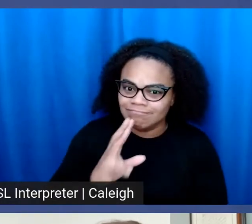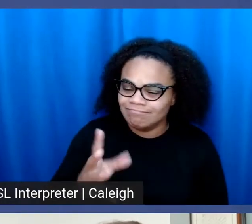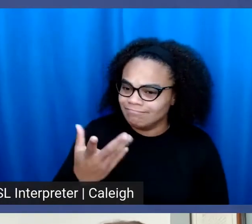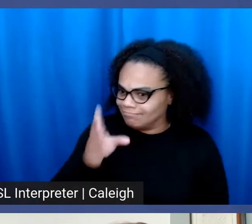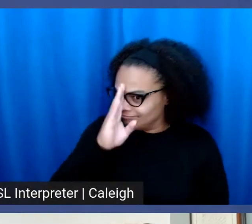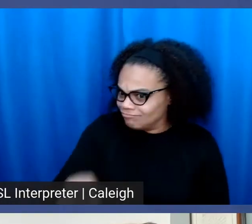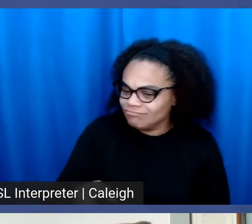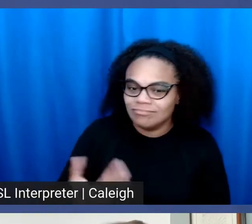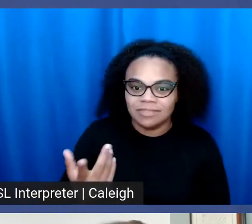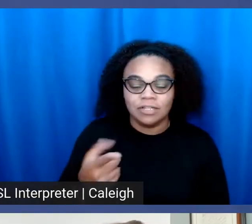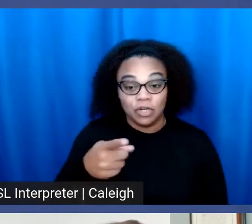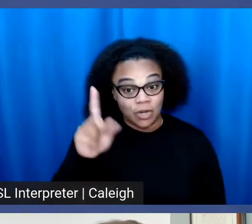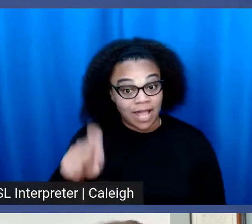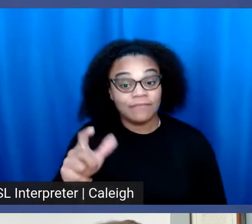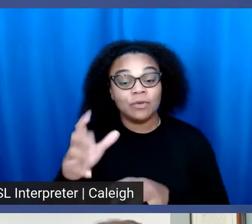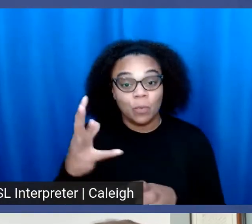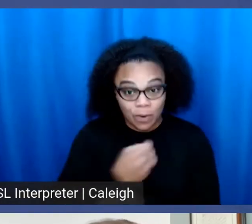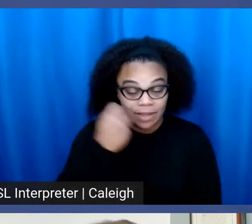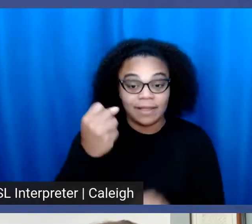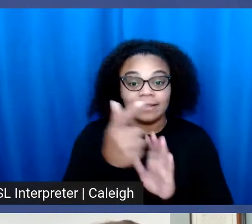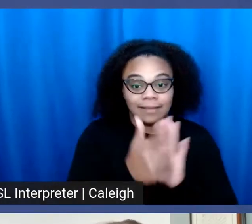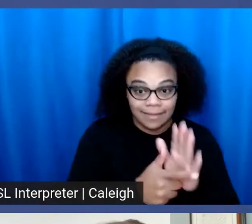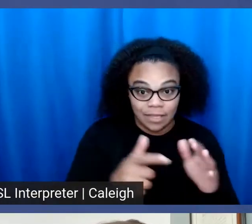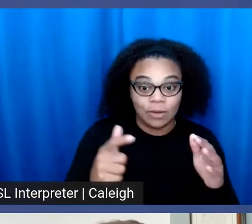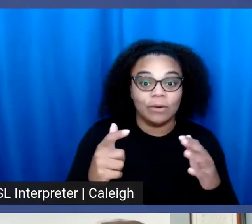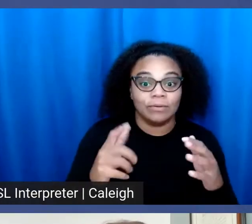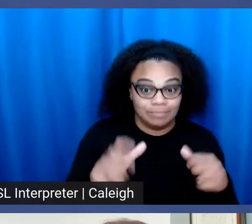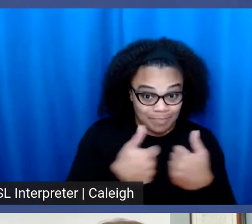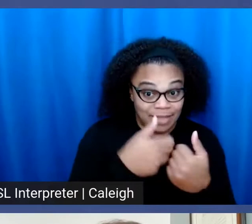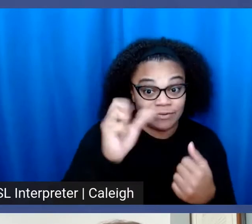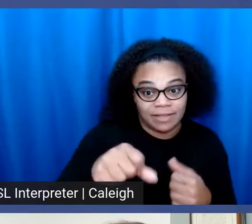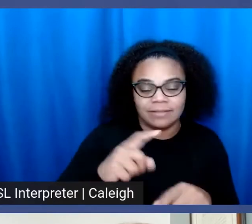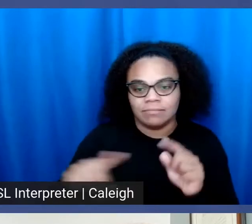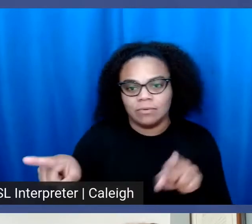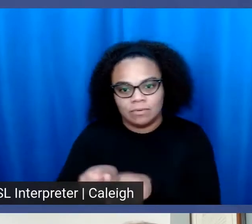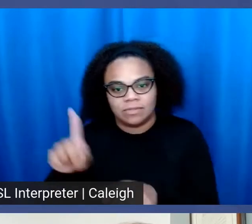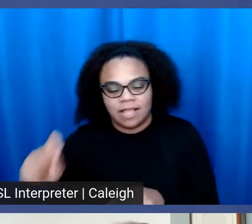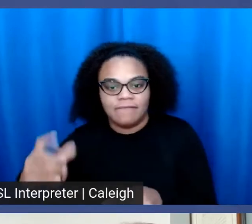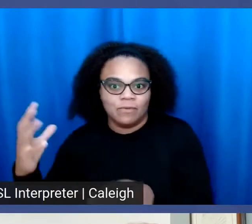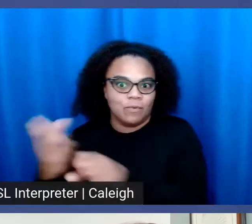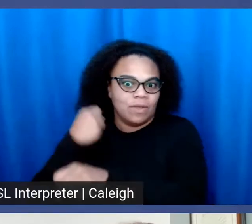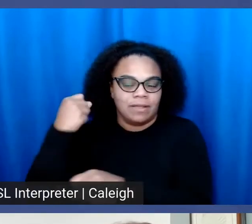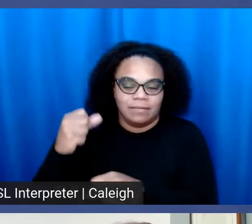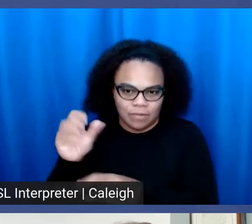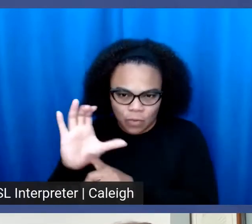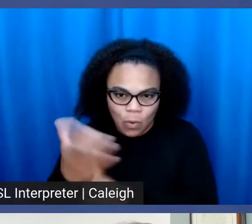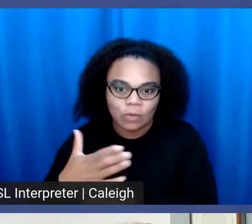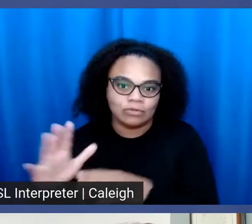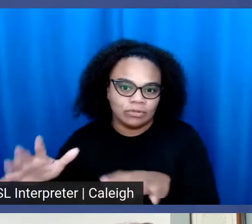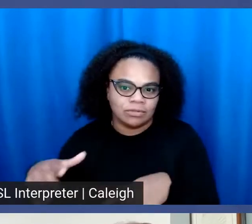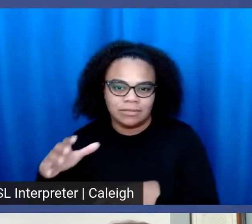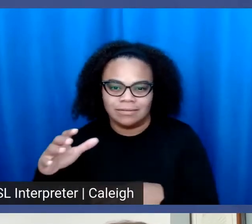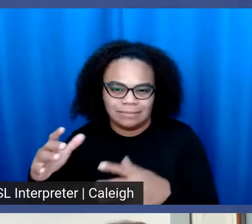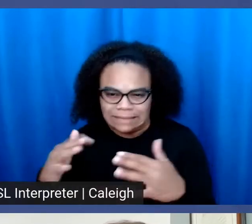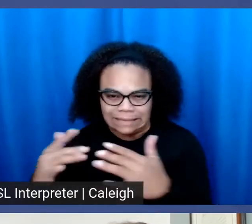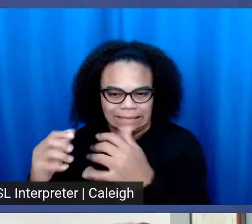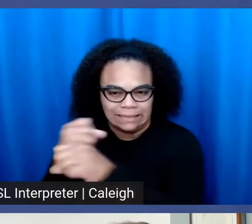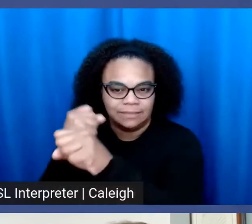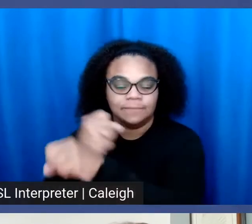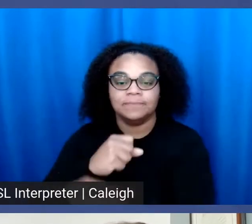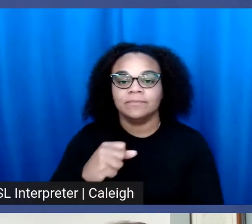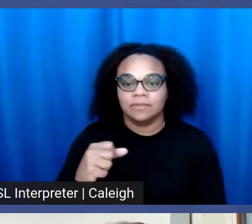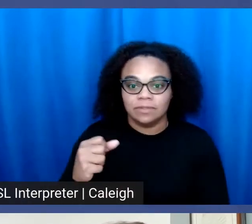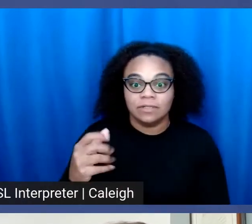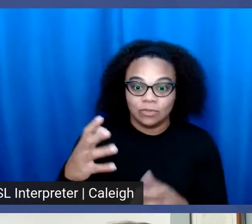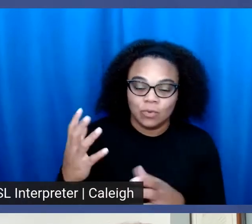battle, but you really also have to win the larger cultural battle to make the norm freedom of access to reading books and not book banning. That should